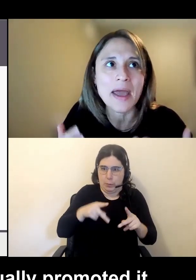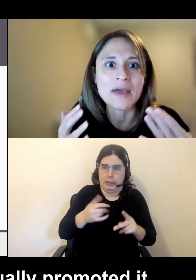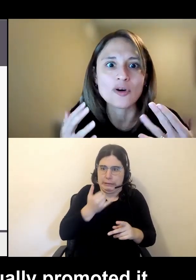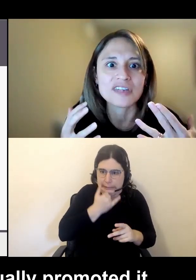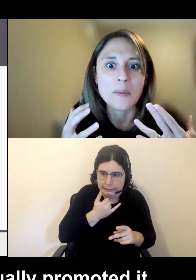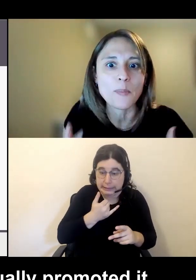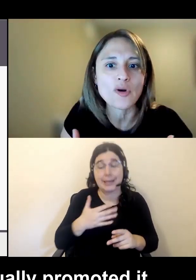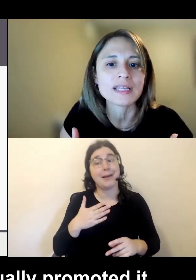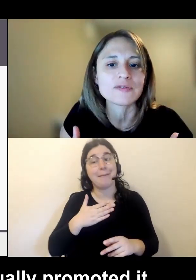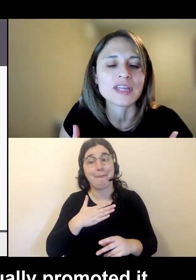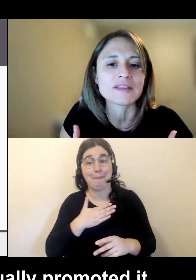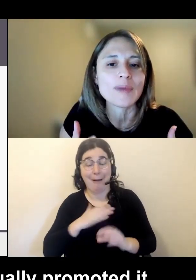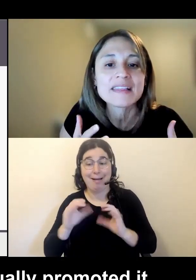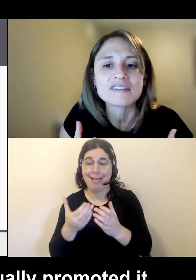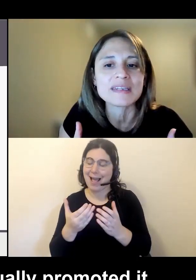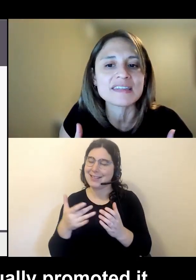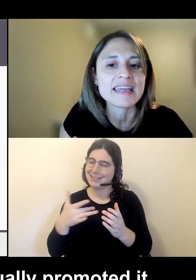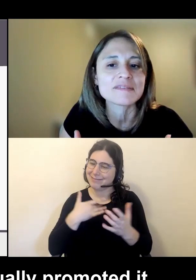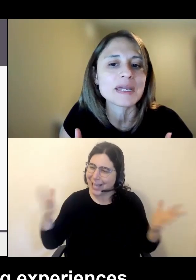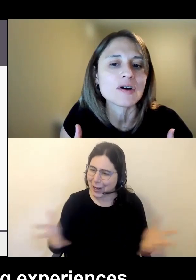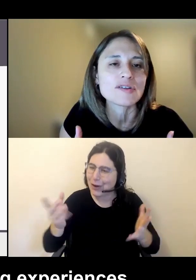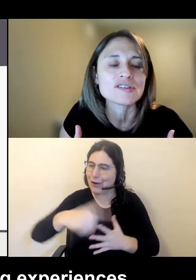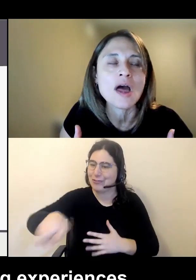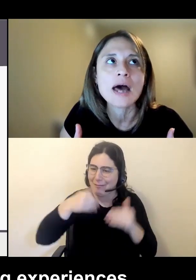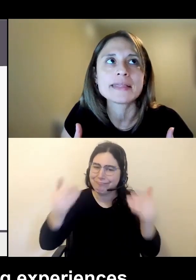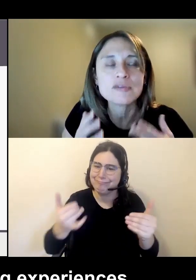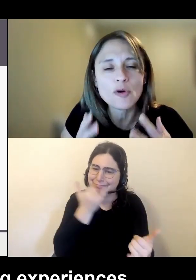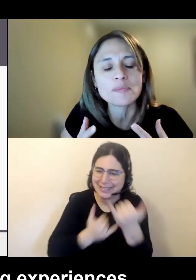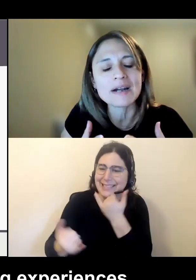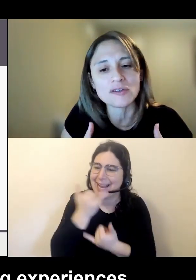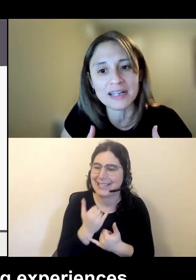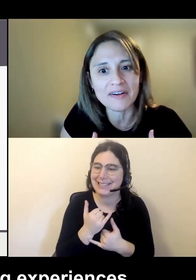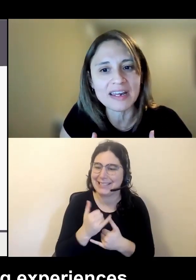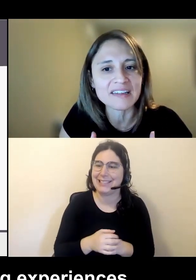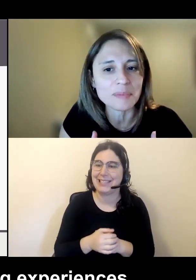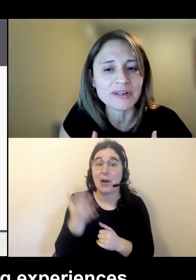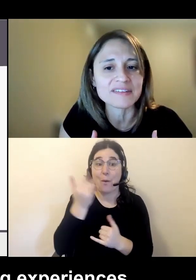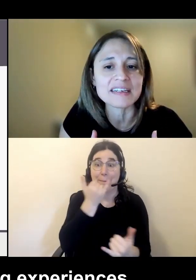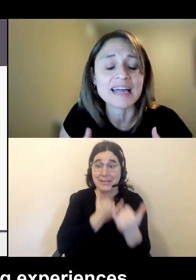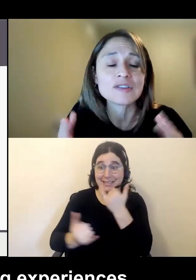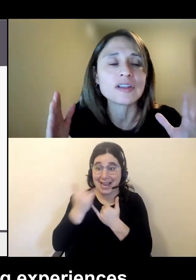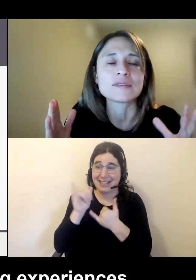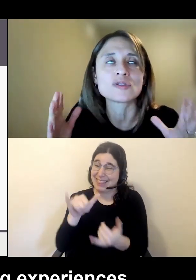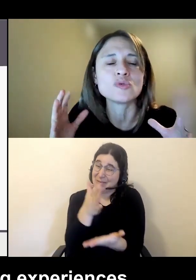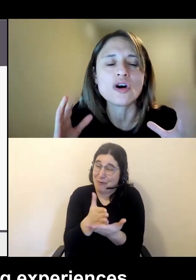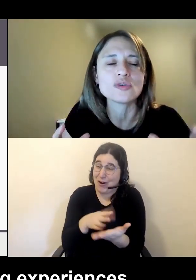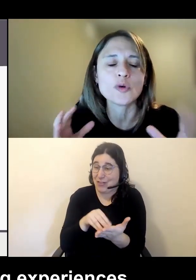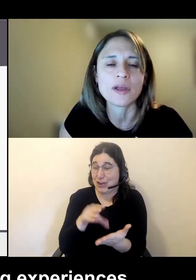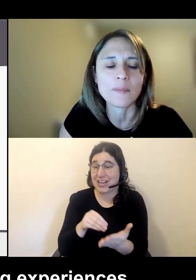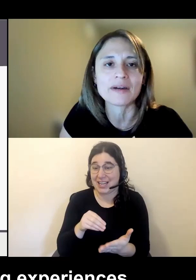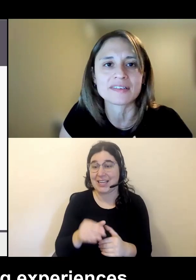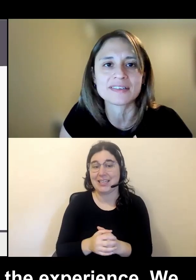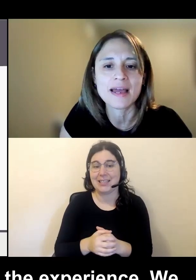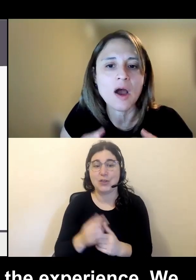it. It was important for them to make these mistakes because this was part of the learning experiences. I told them, do not